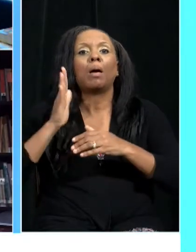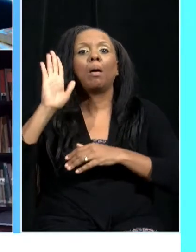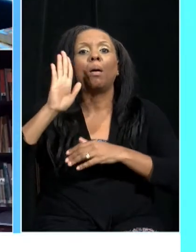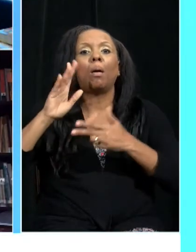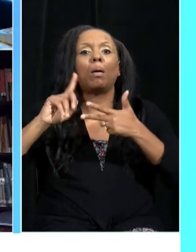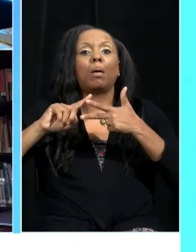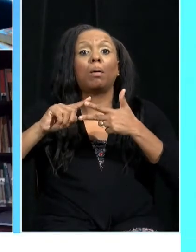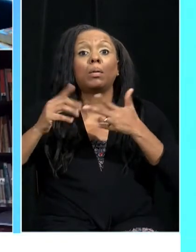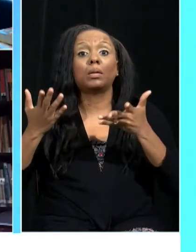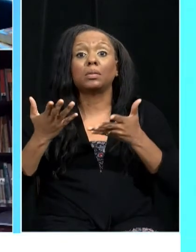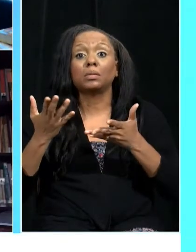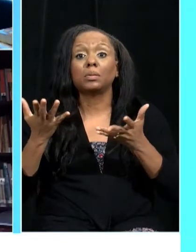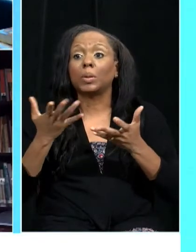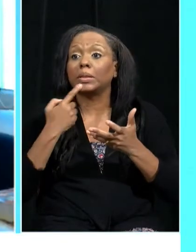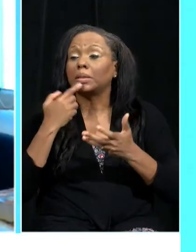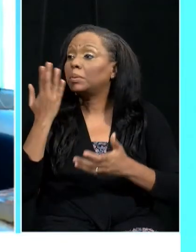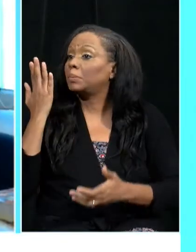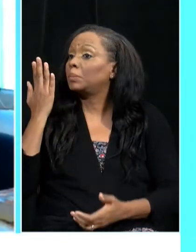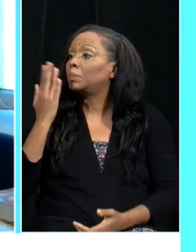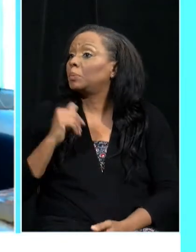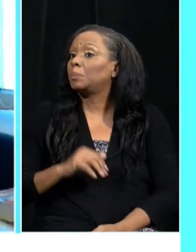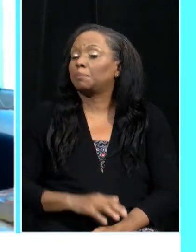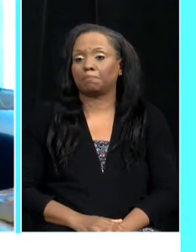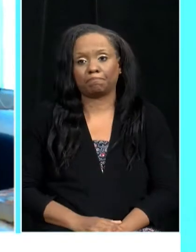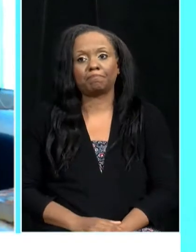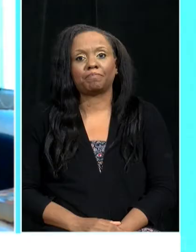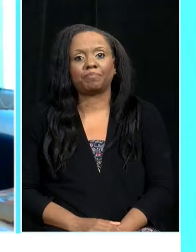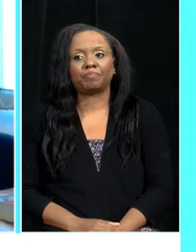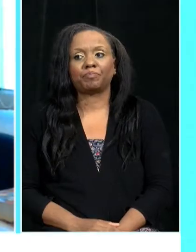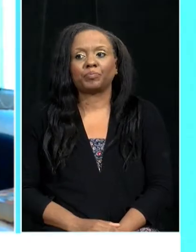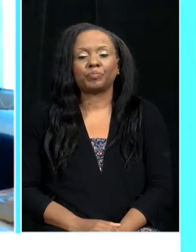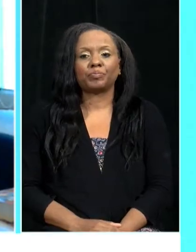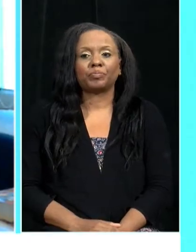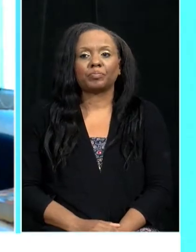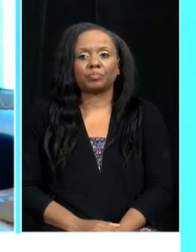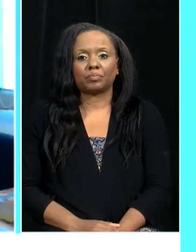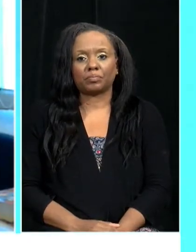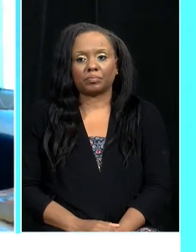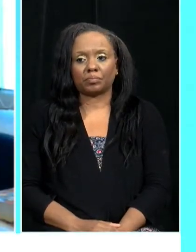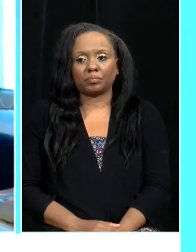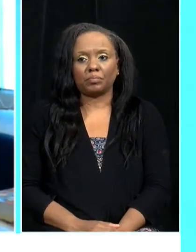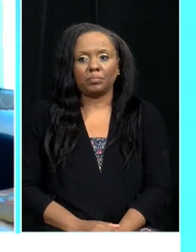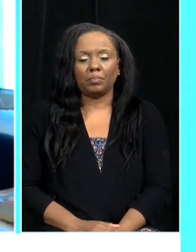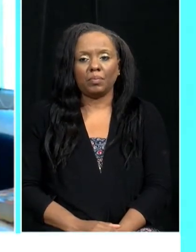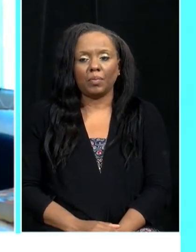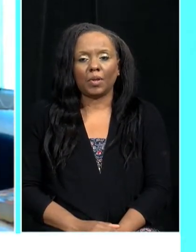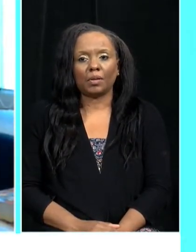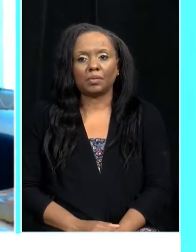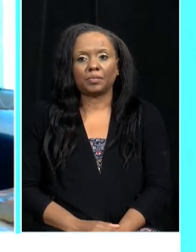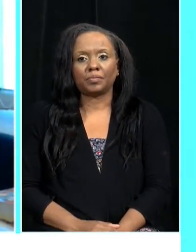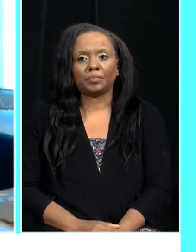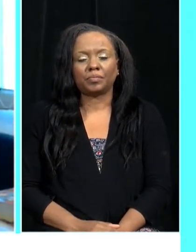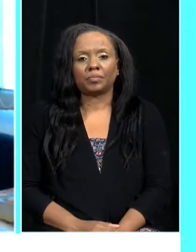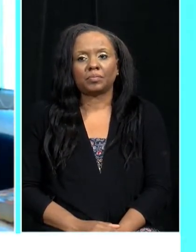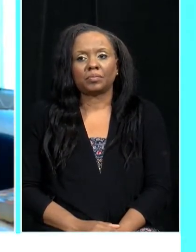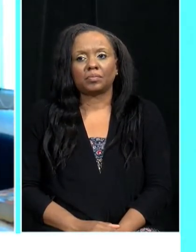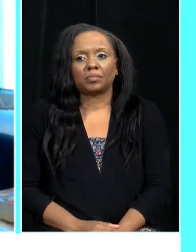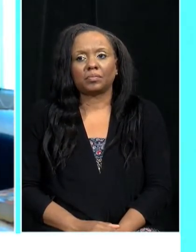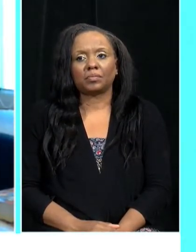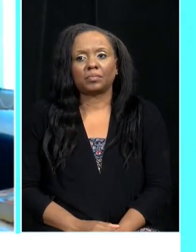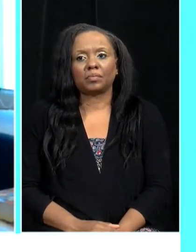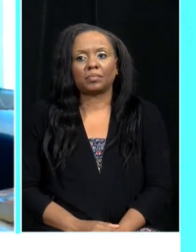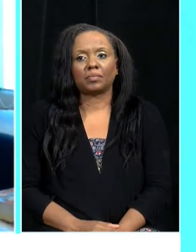ahead. And for raising this in the public domain, I have been